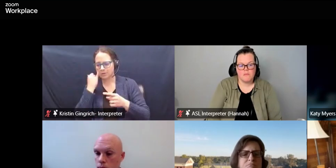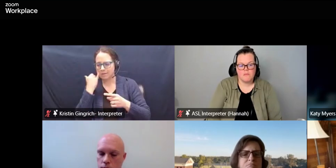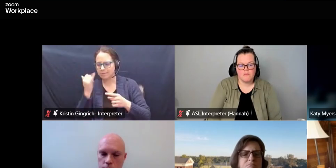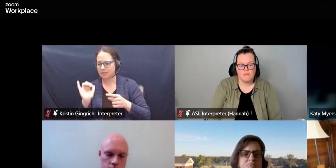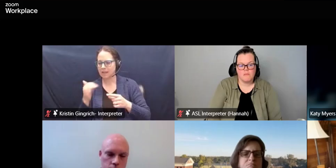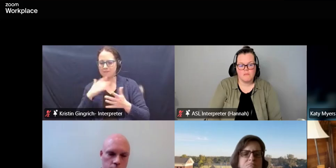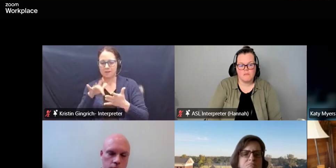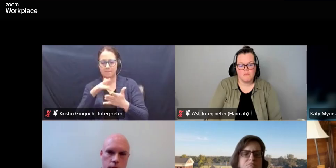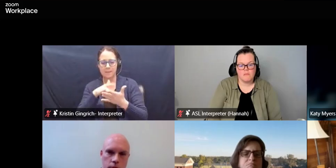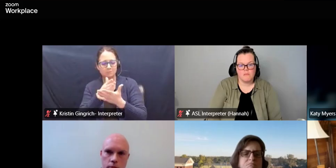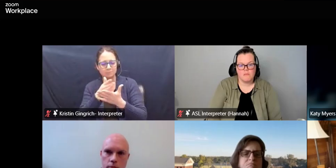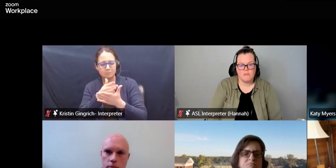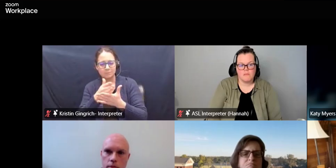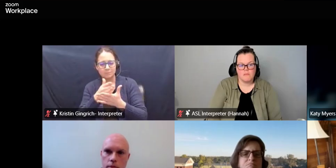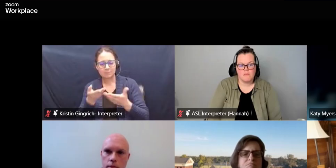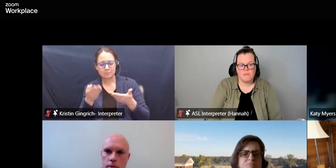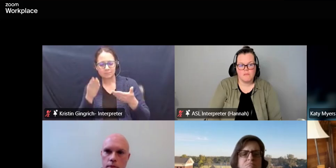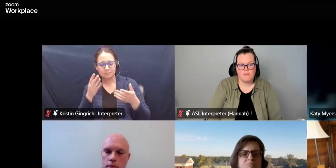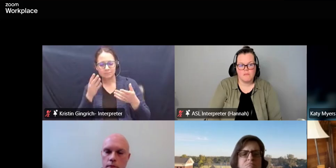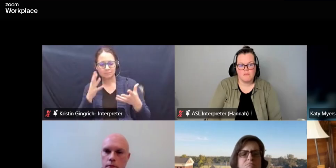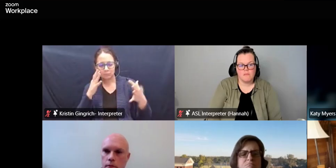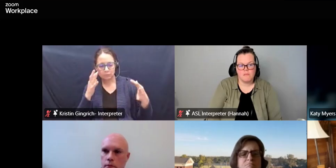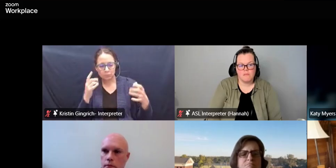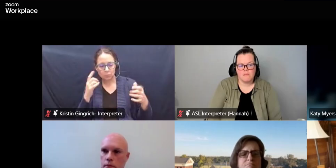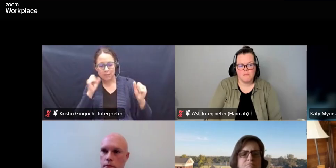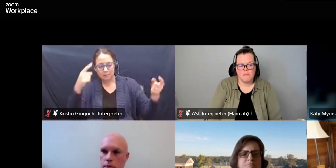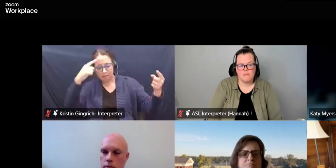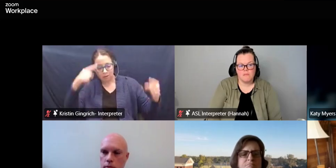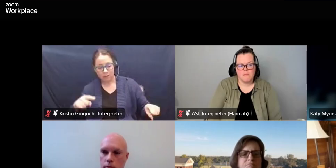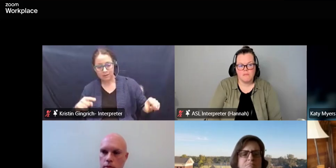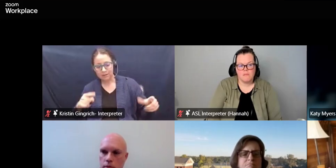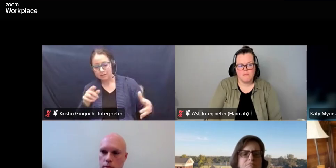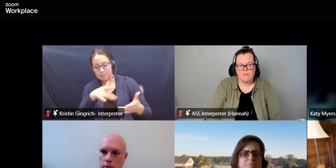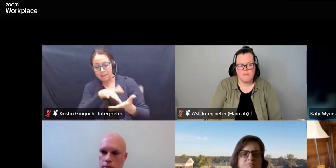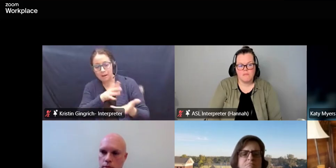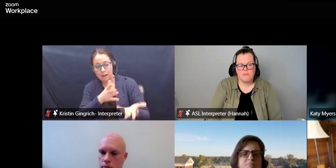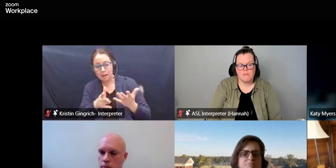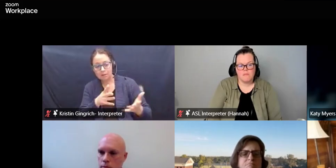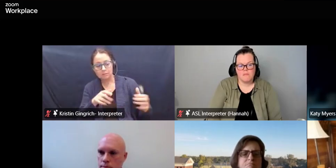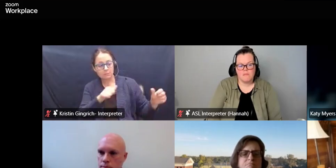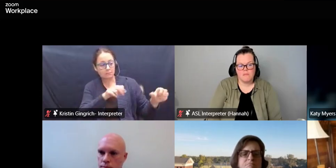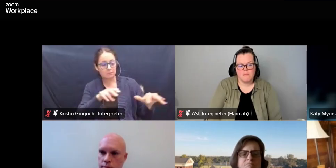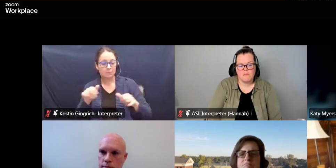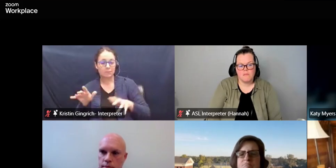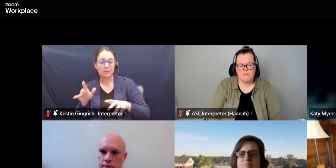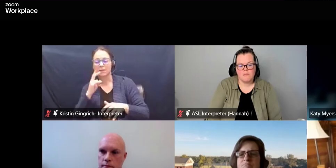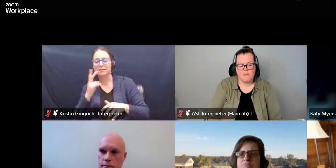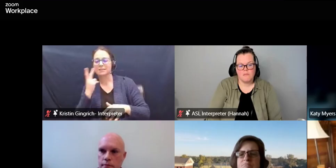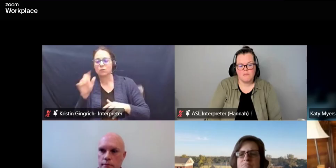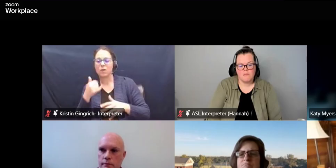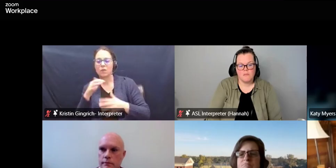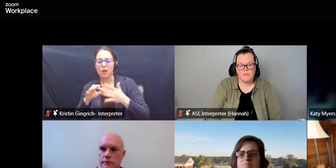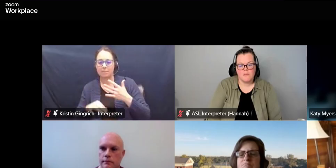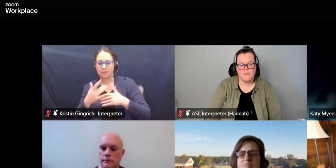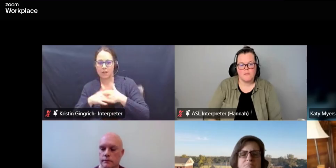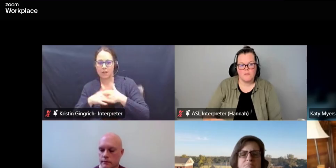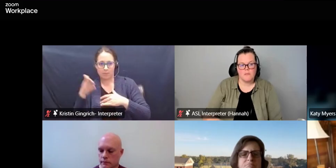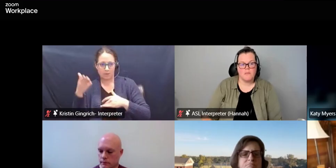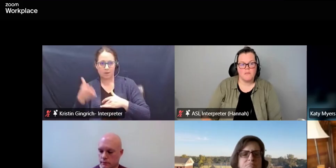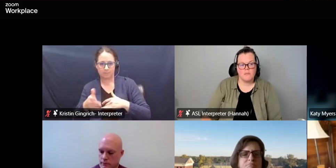middle ground that we could consider exploring, just to kind of see what other options are there.